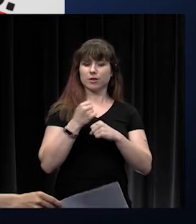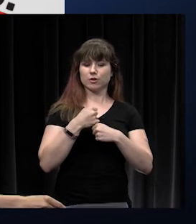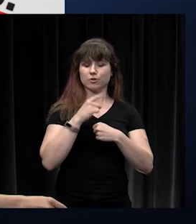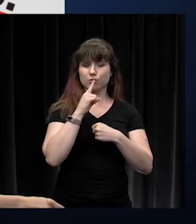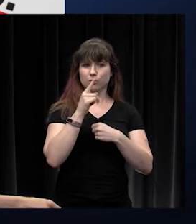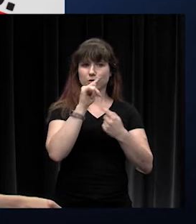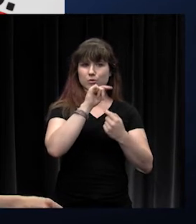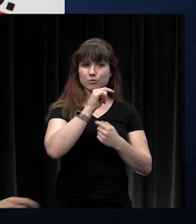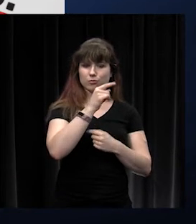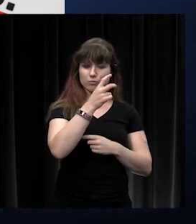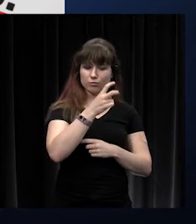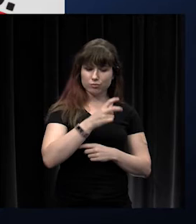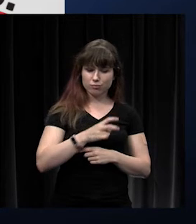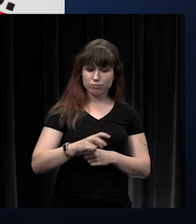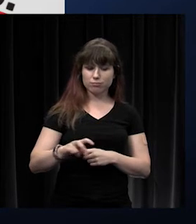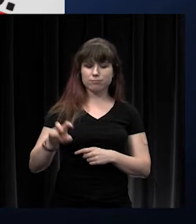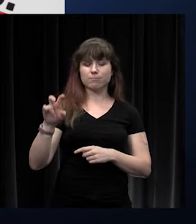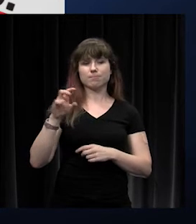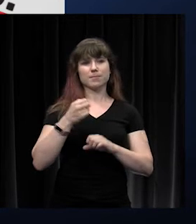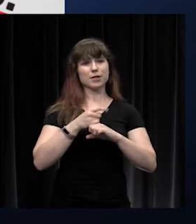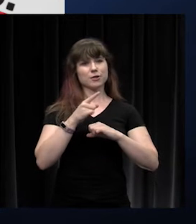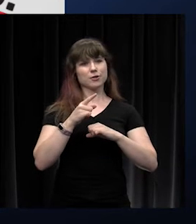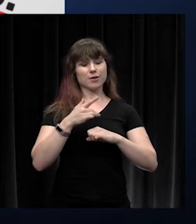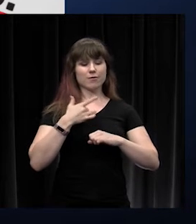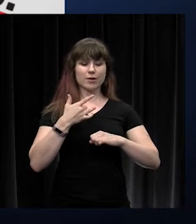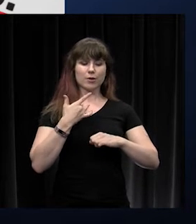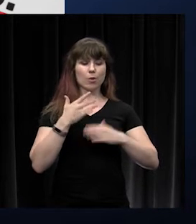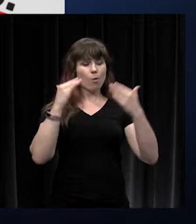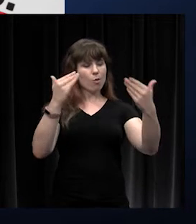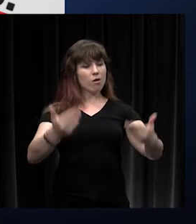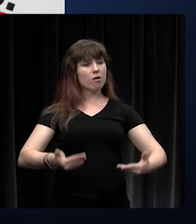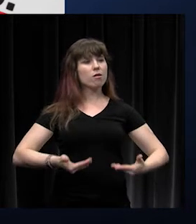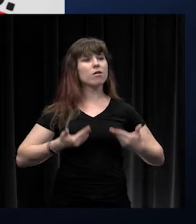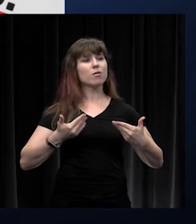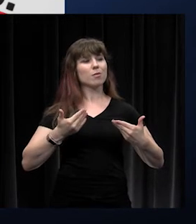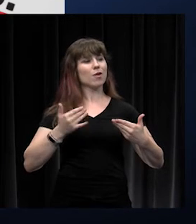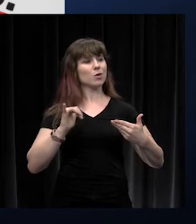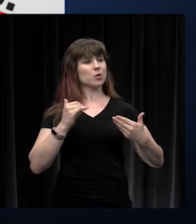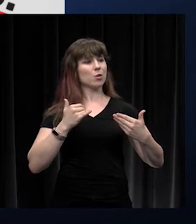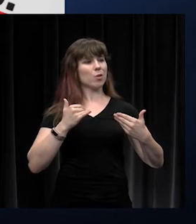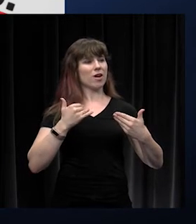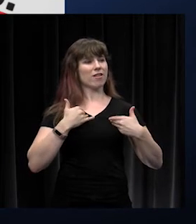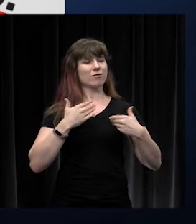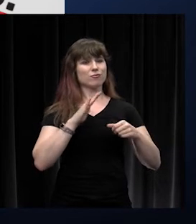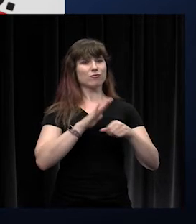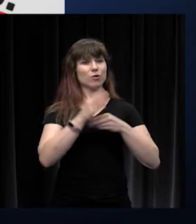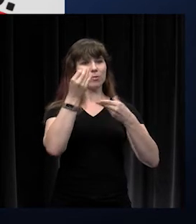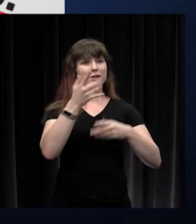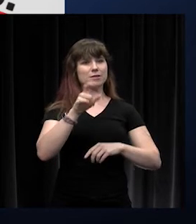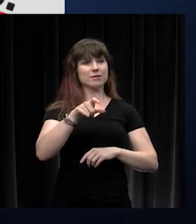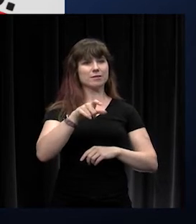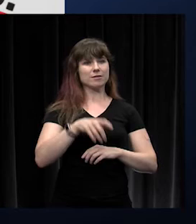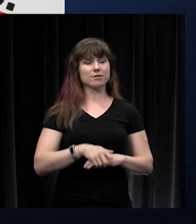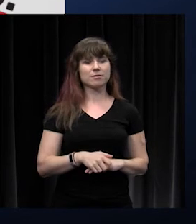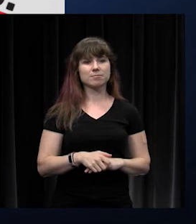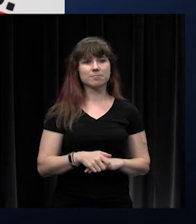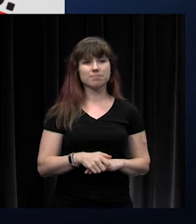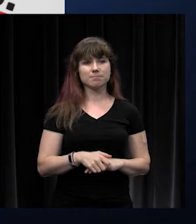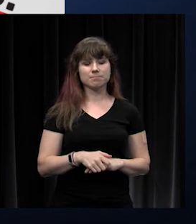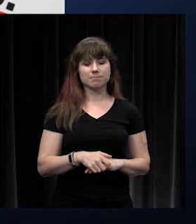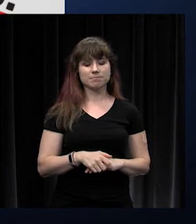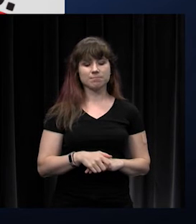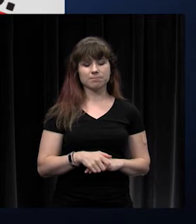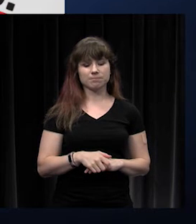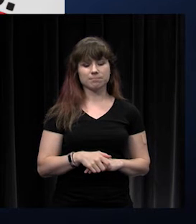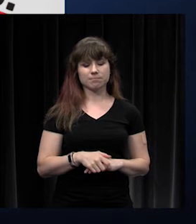these individuals and make them feel not only welcome, but make sure that they have the information that they need to be successful. And so they have been